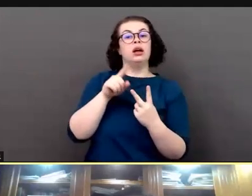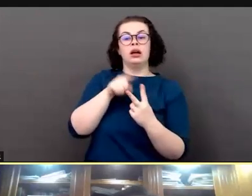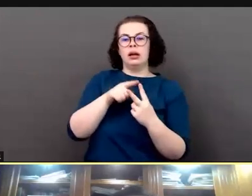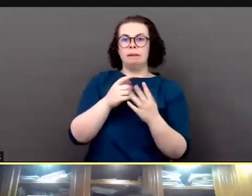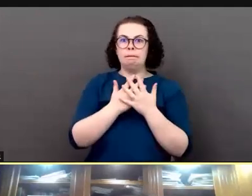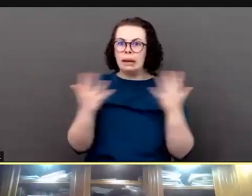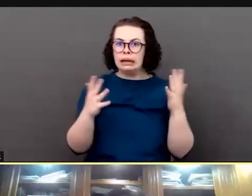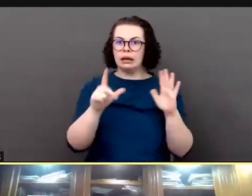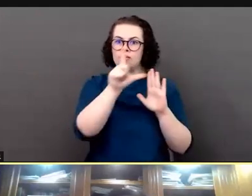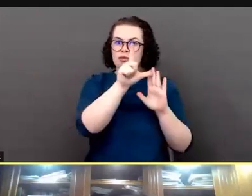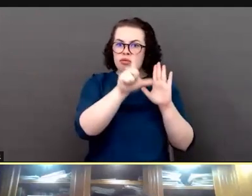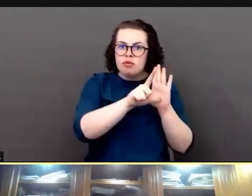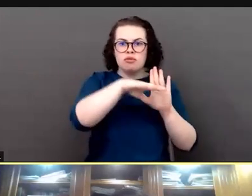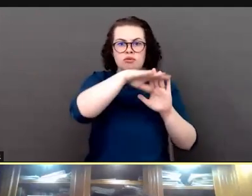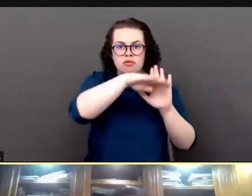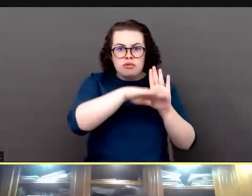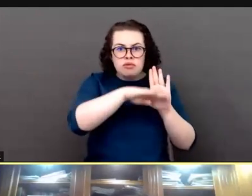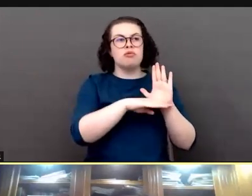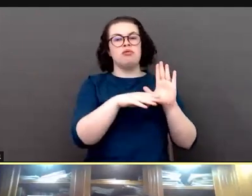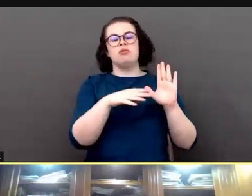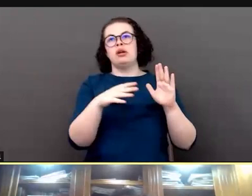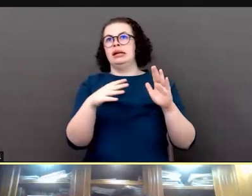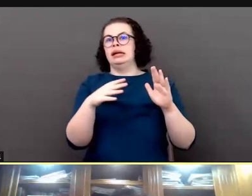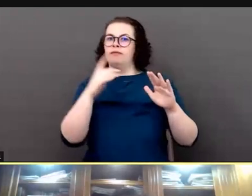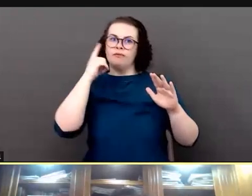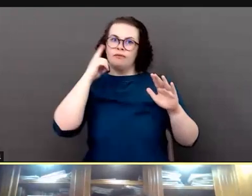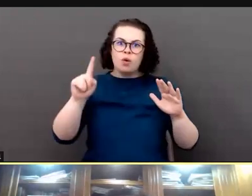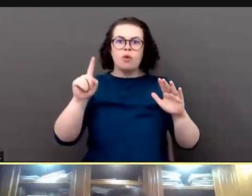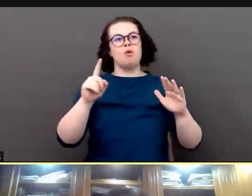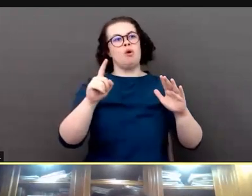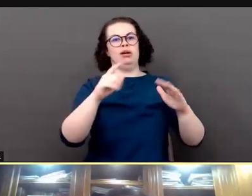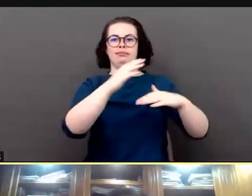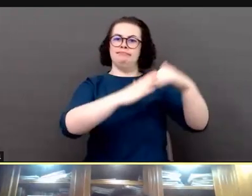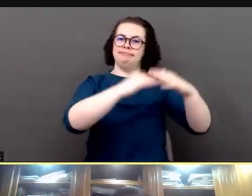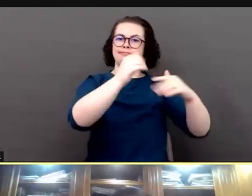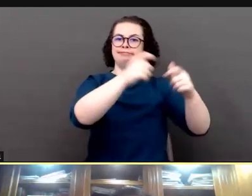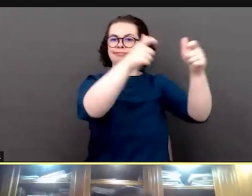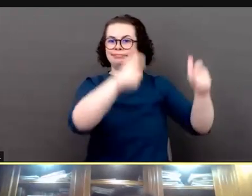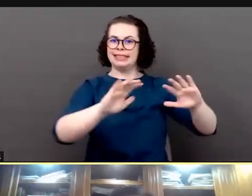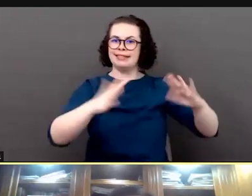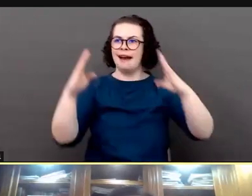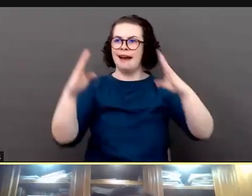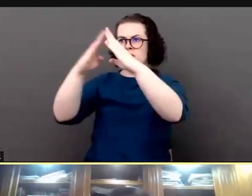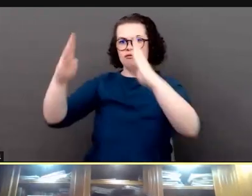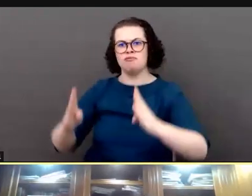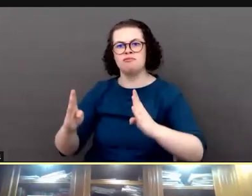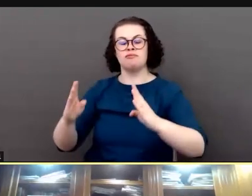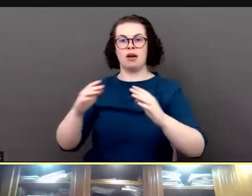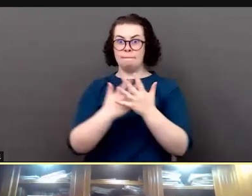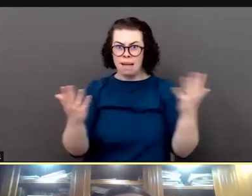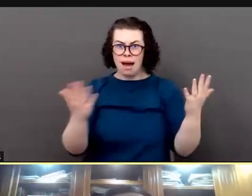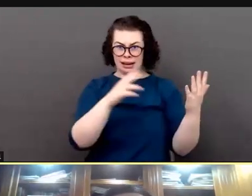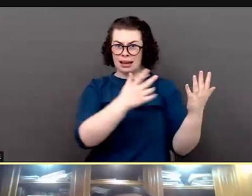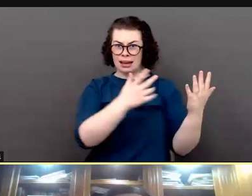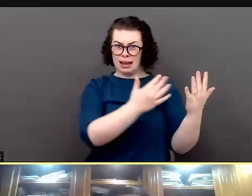legislations, building codes, guidelines, standards, all kinds of documents addressing the built environment, that